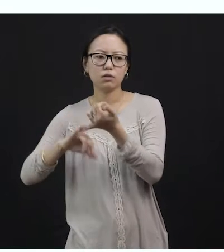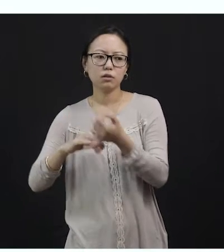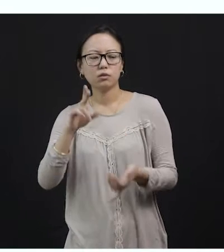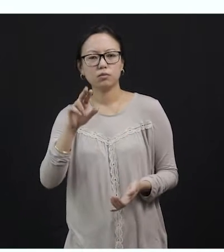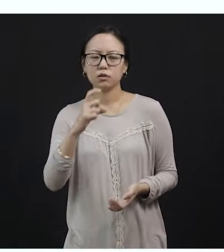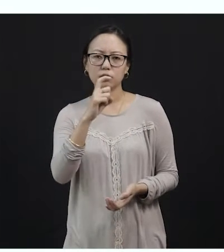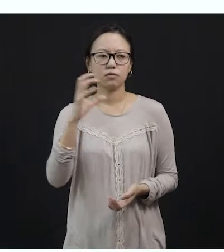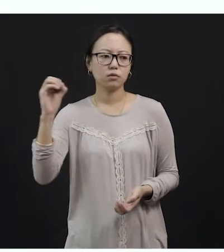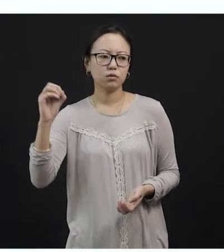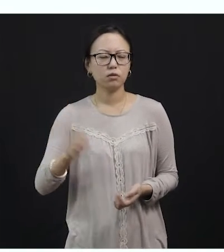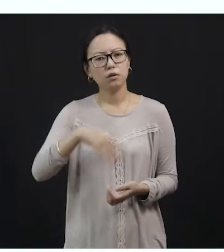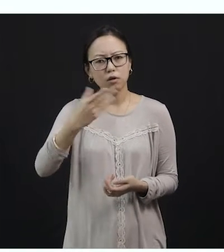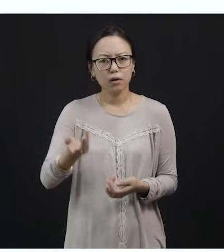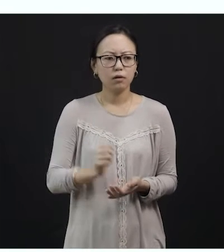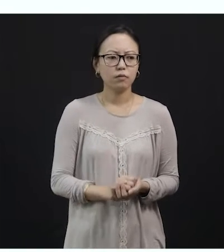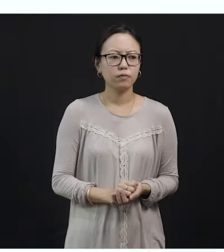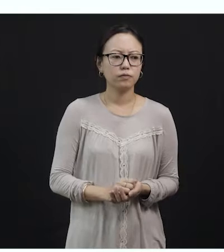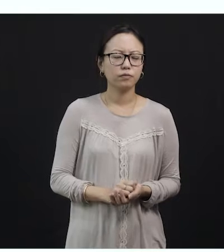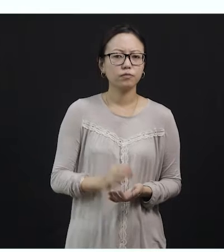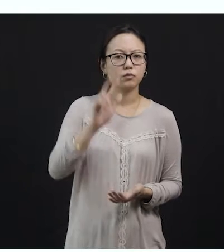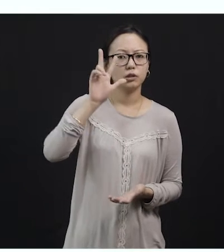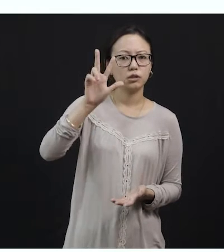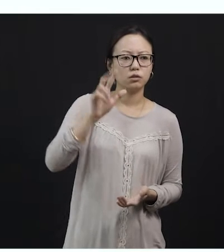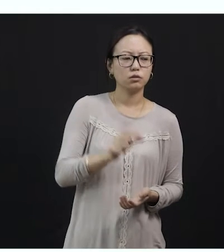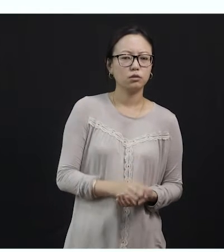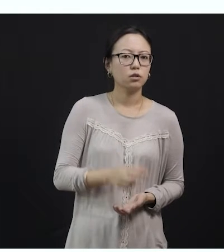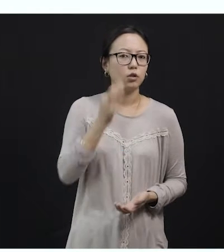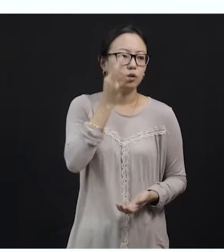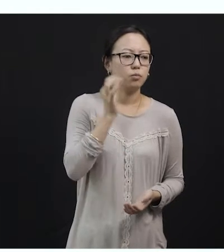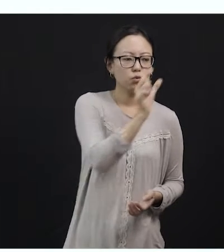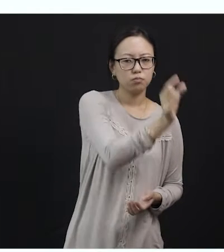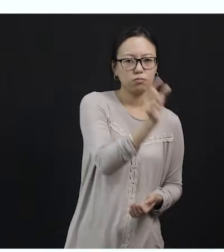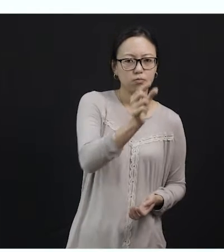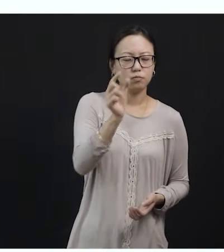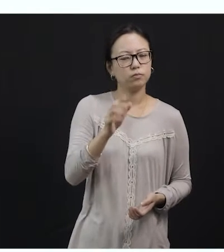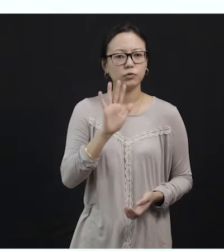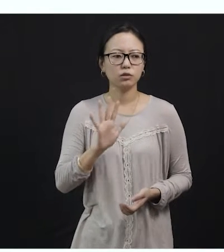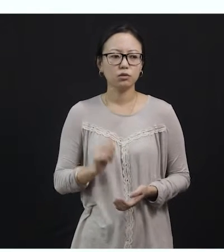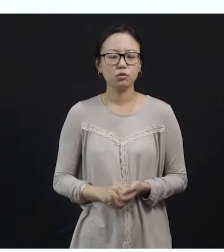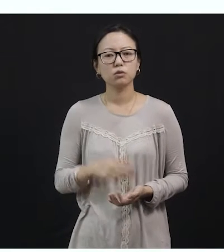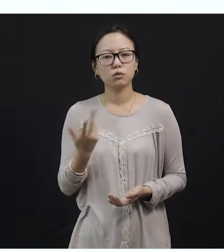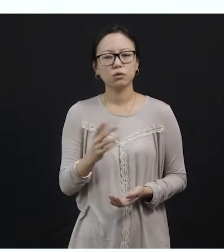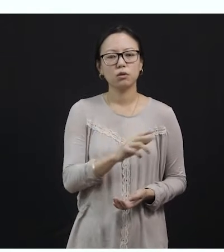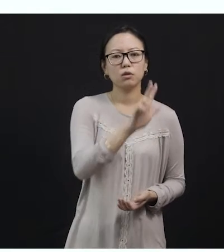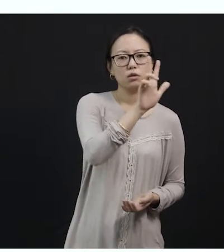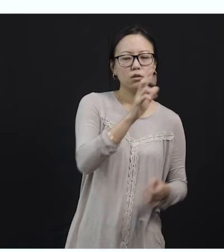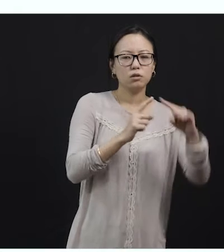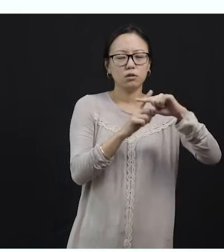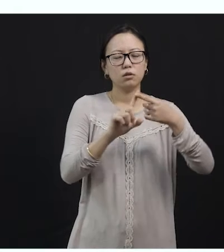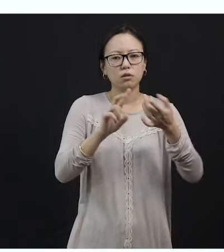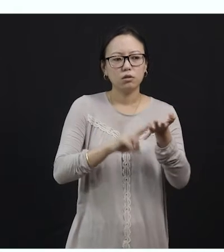find that there are 8 blue strips. So, you will see that 8/10, 0 1s,